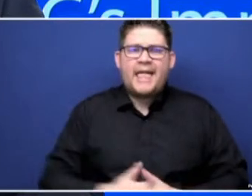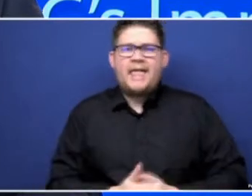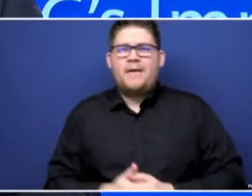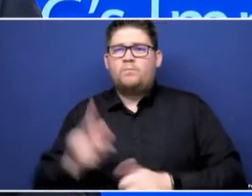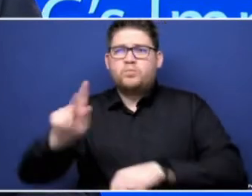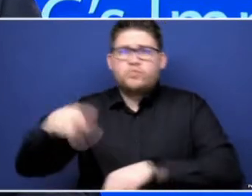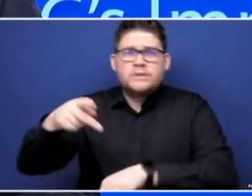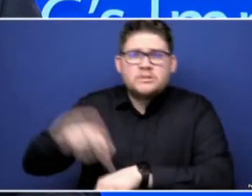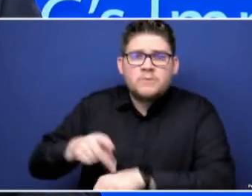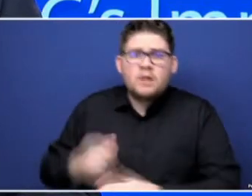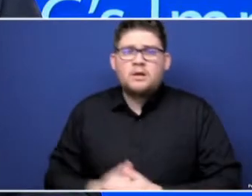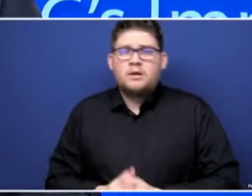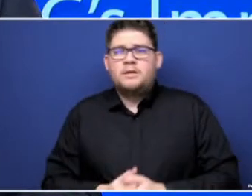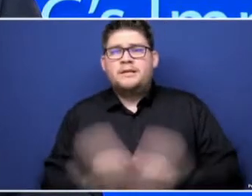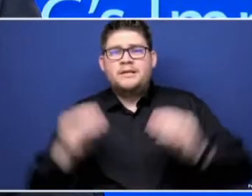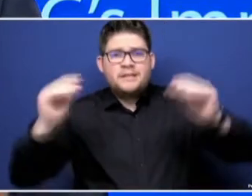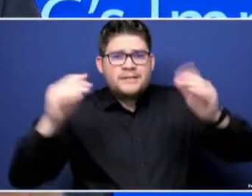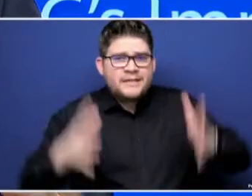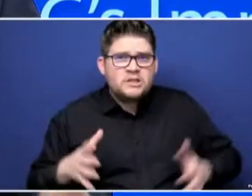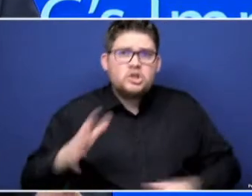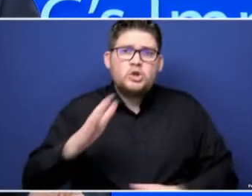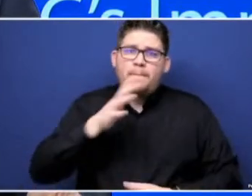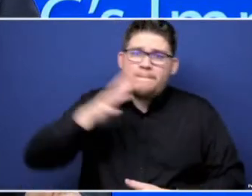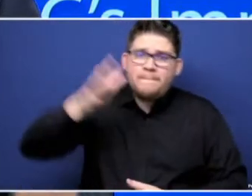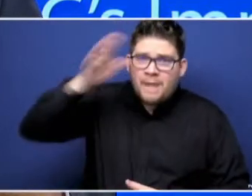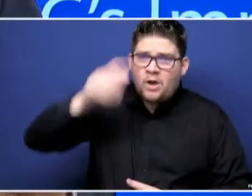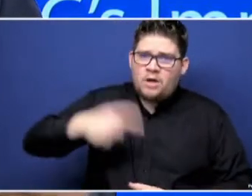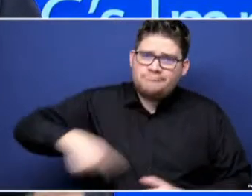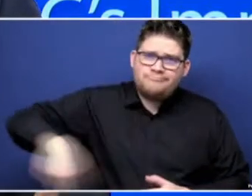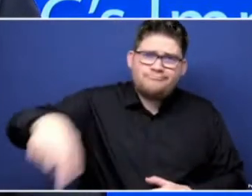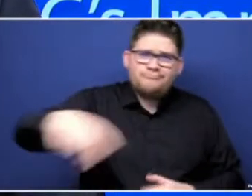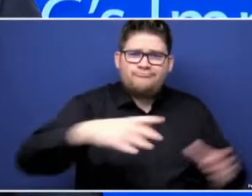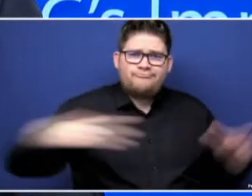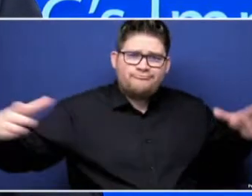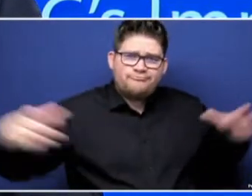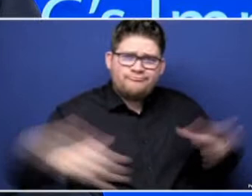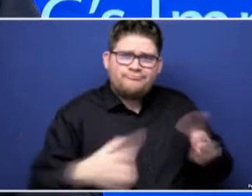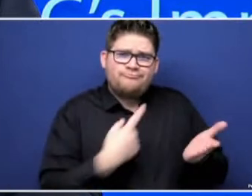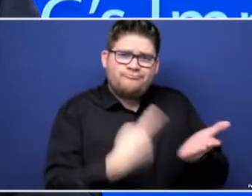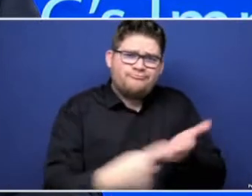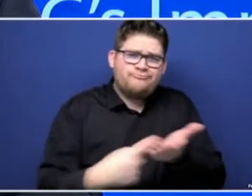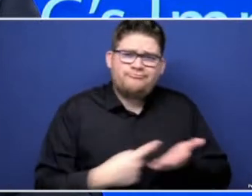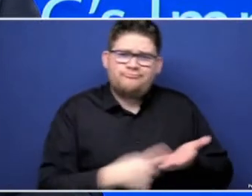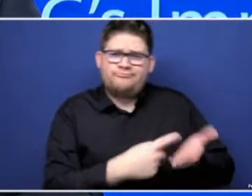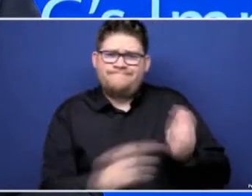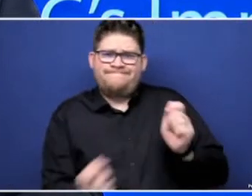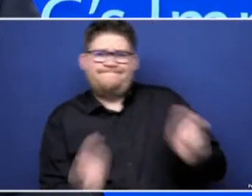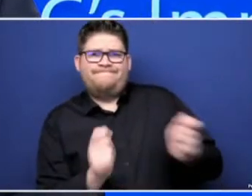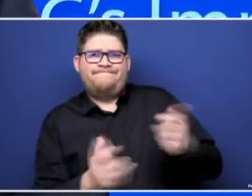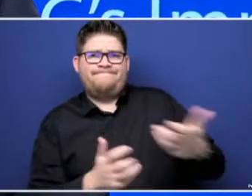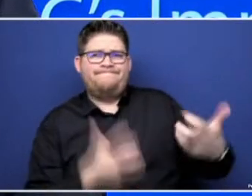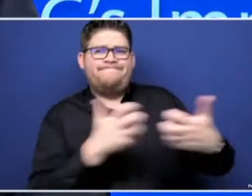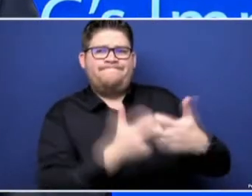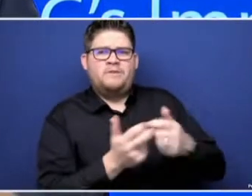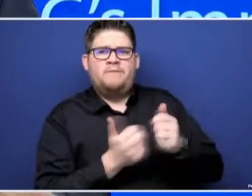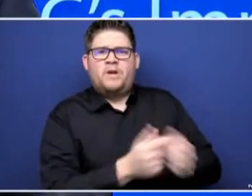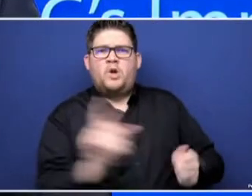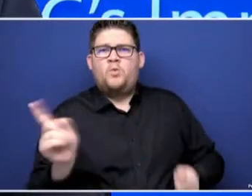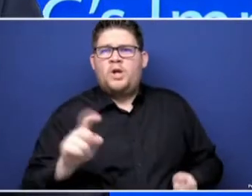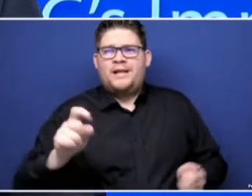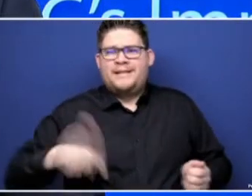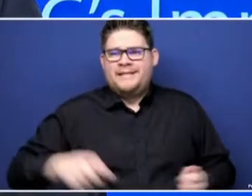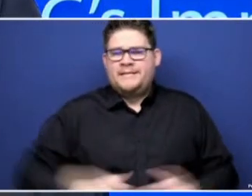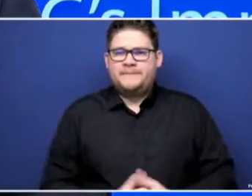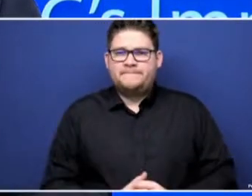With respect to, I thought I was clear, with respect to how our partners, private sector partners and their employees